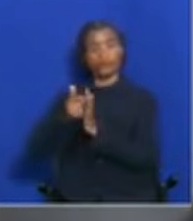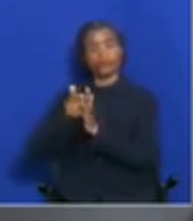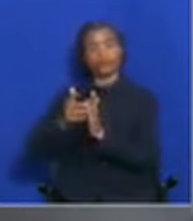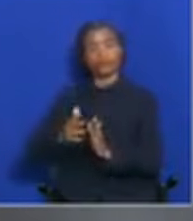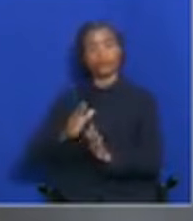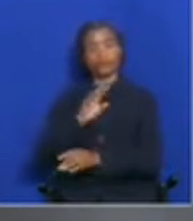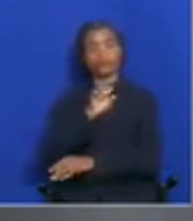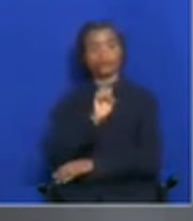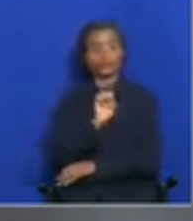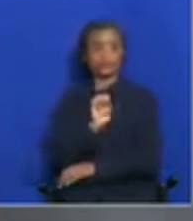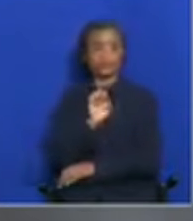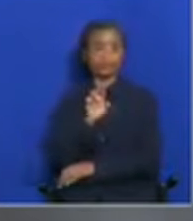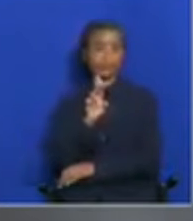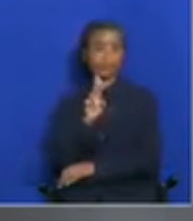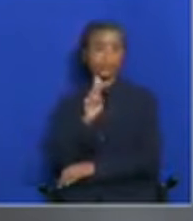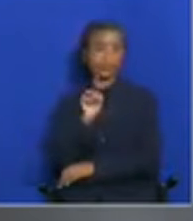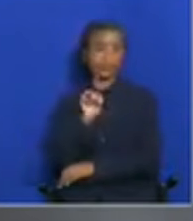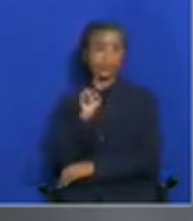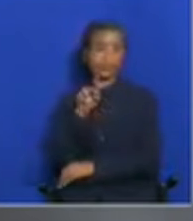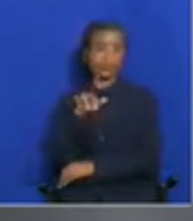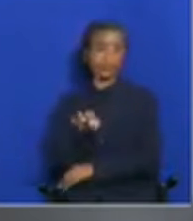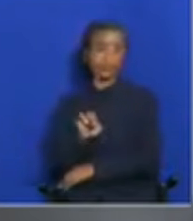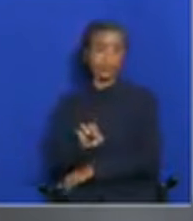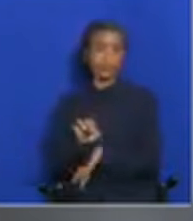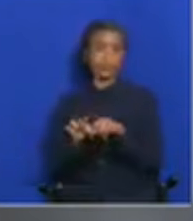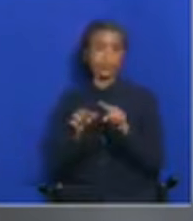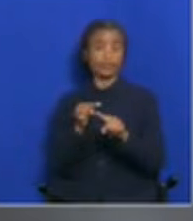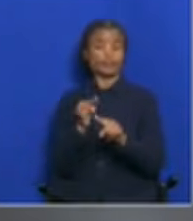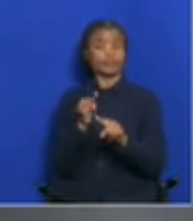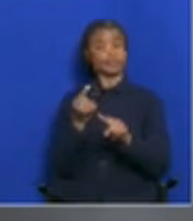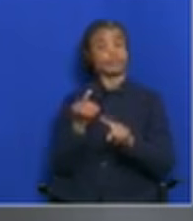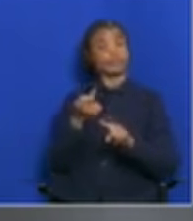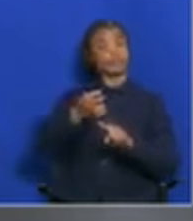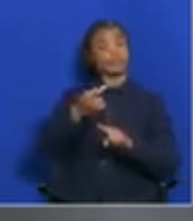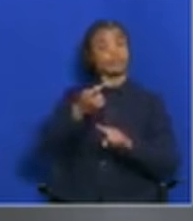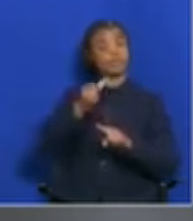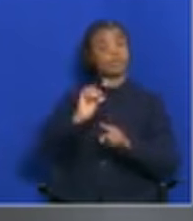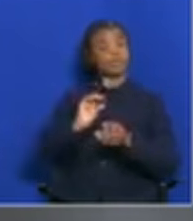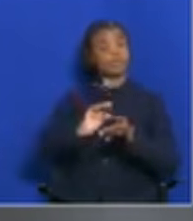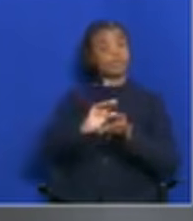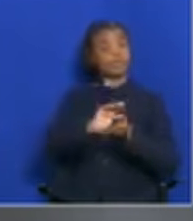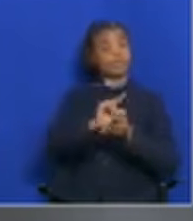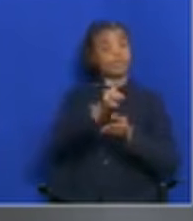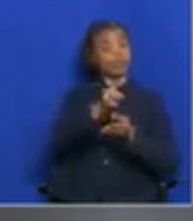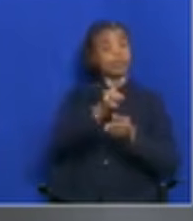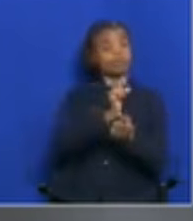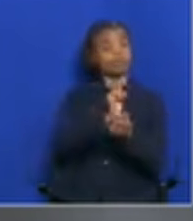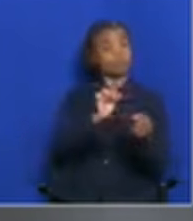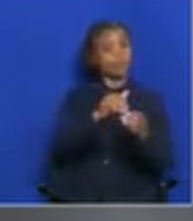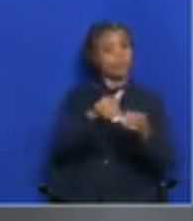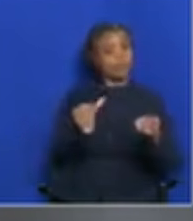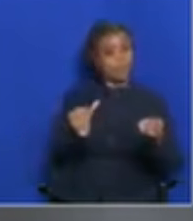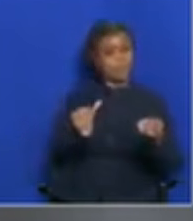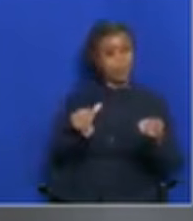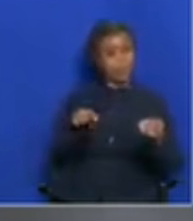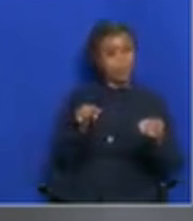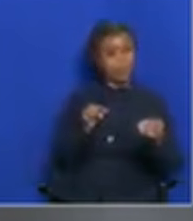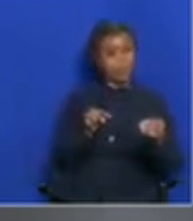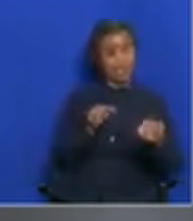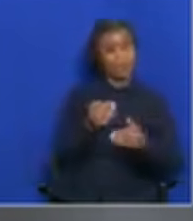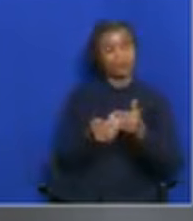bail application, bail appeal proceedings from